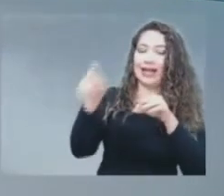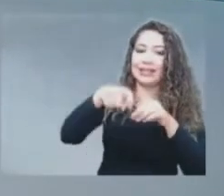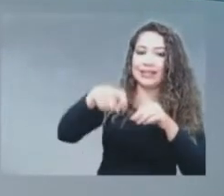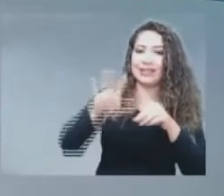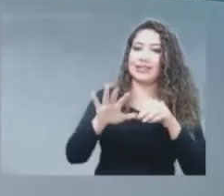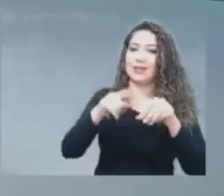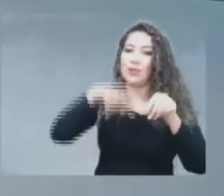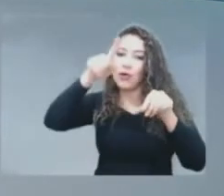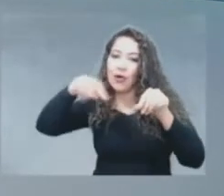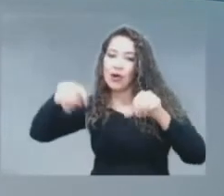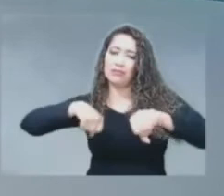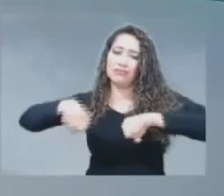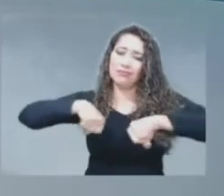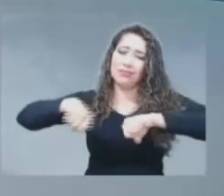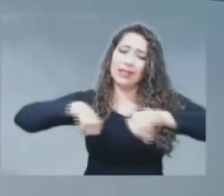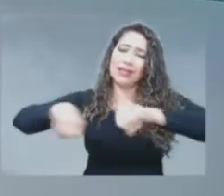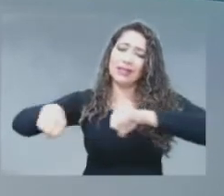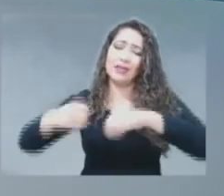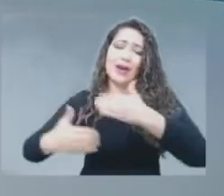have